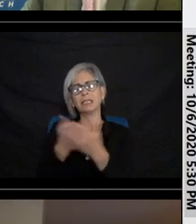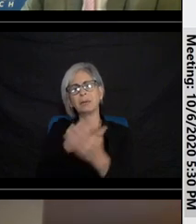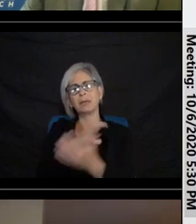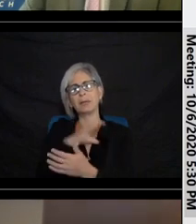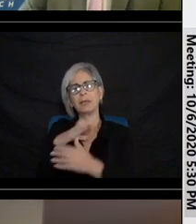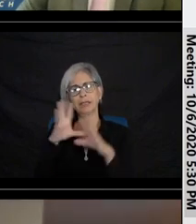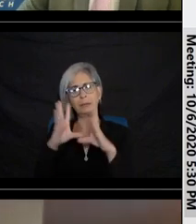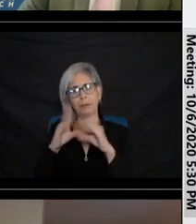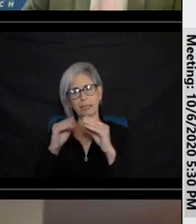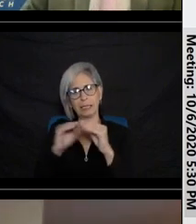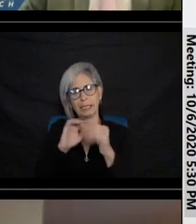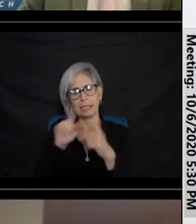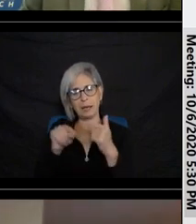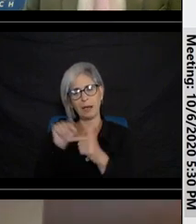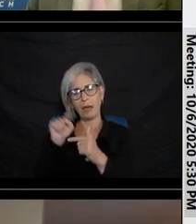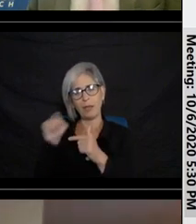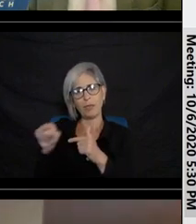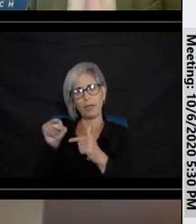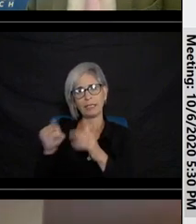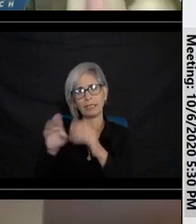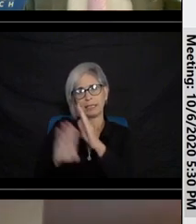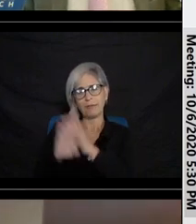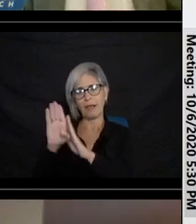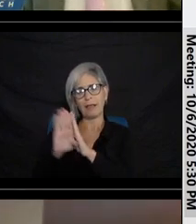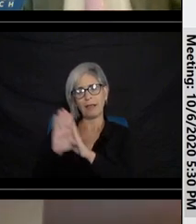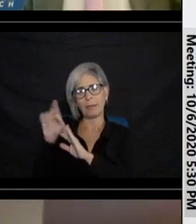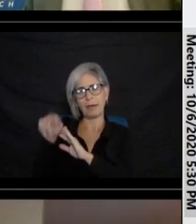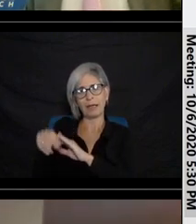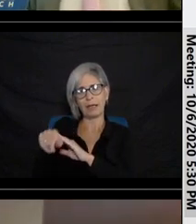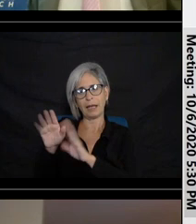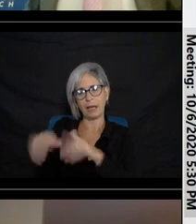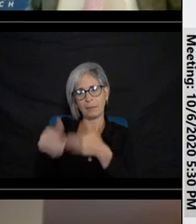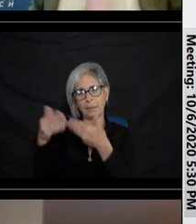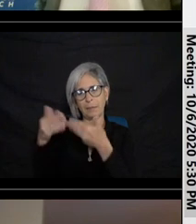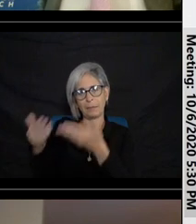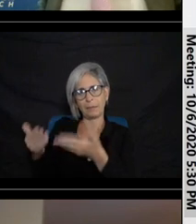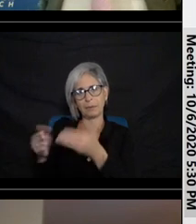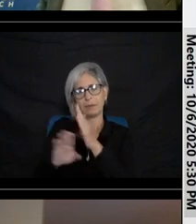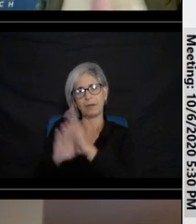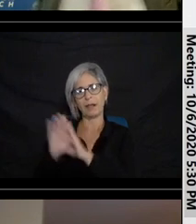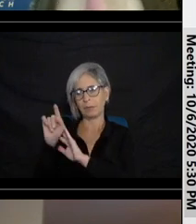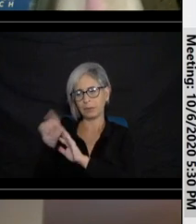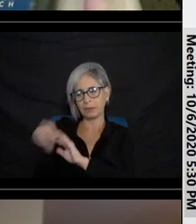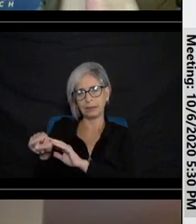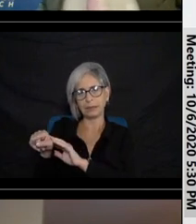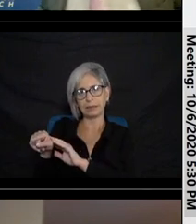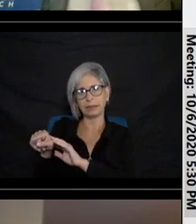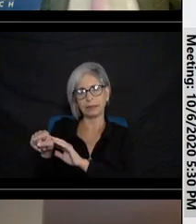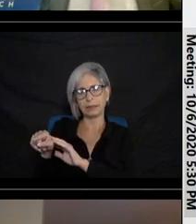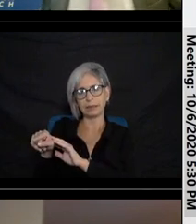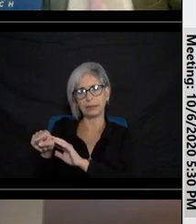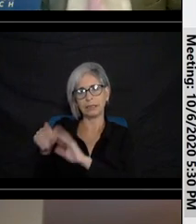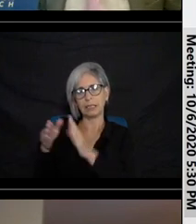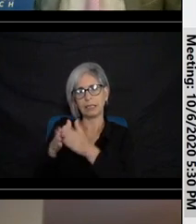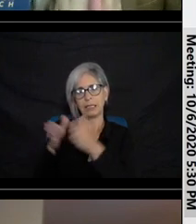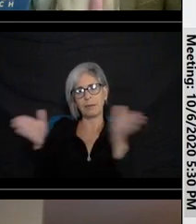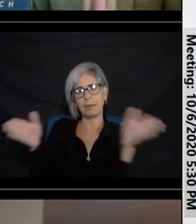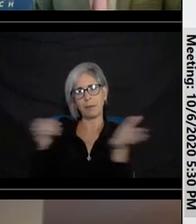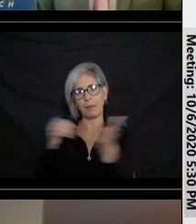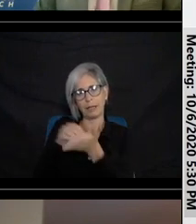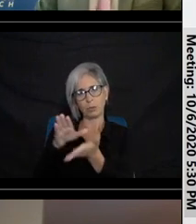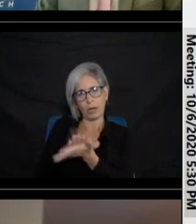meetings pertaining to this site development and proposed platting and development. It is on public